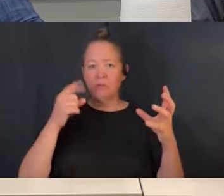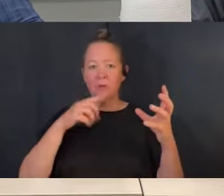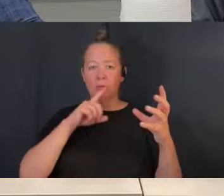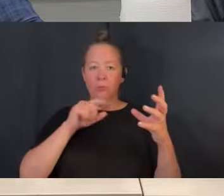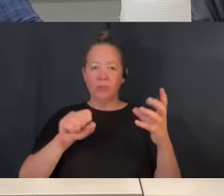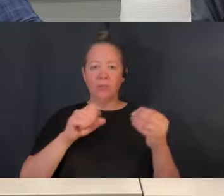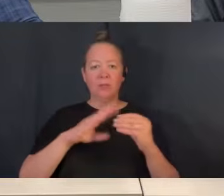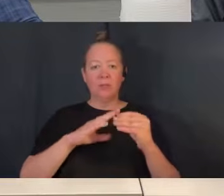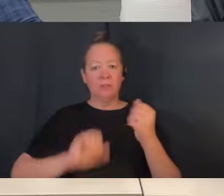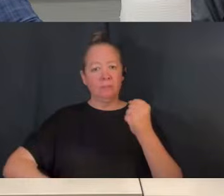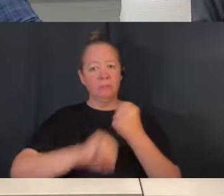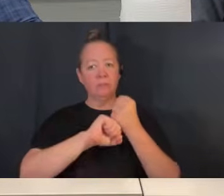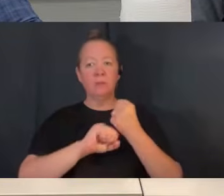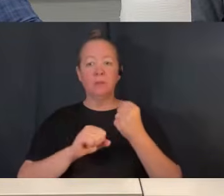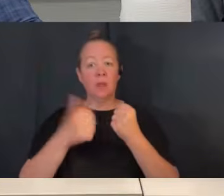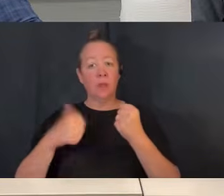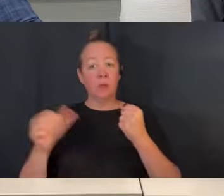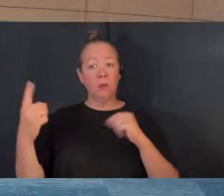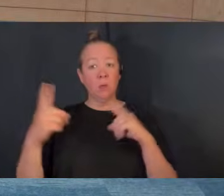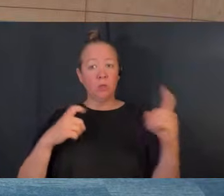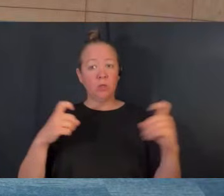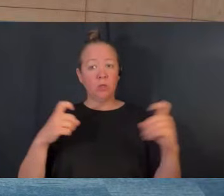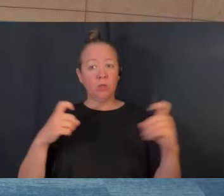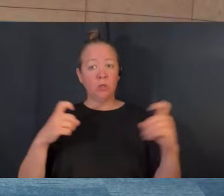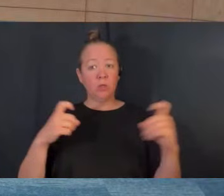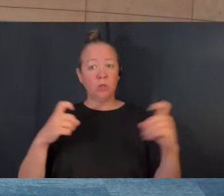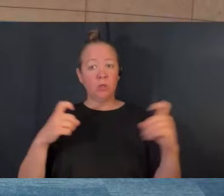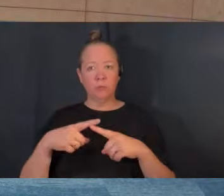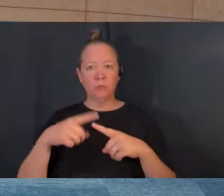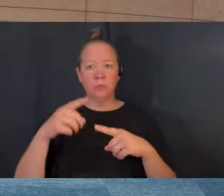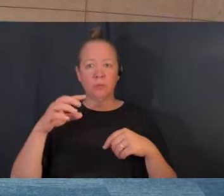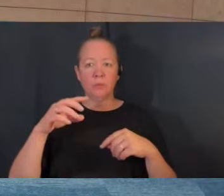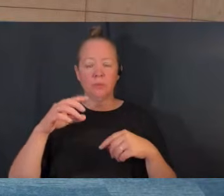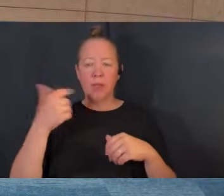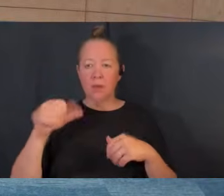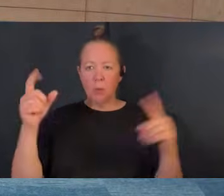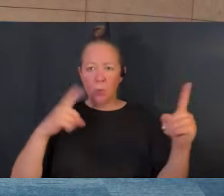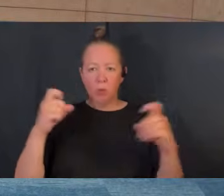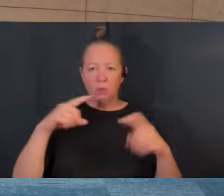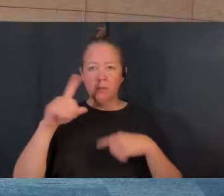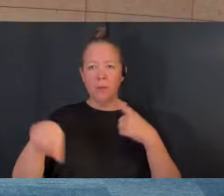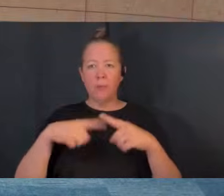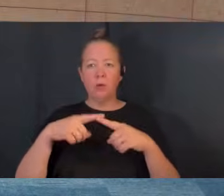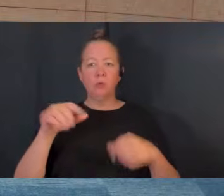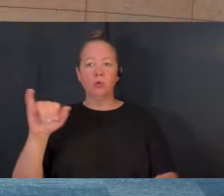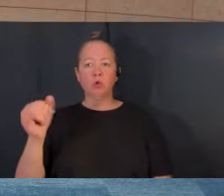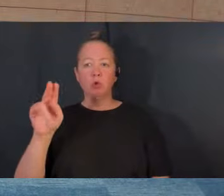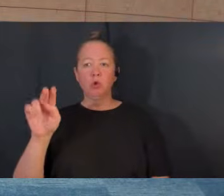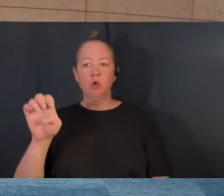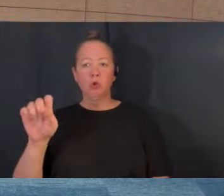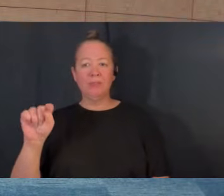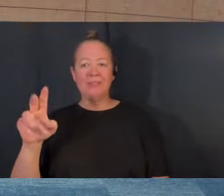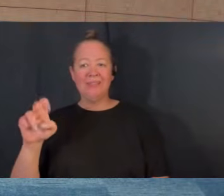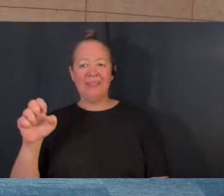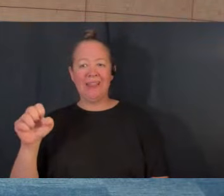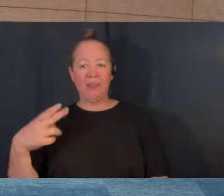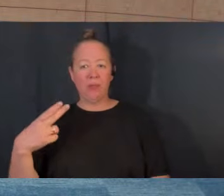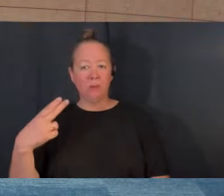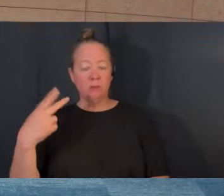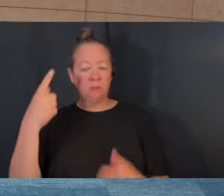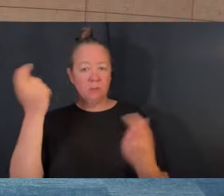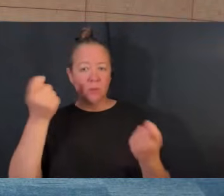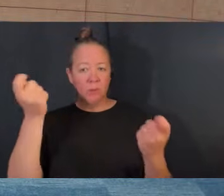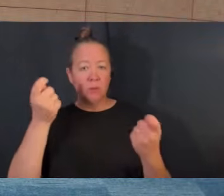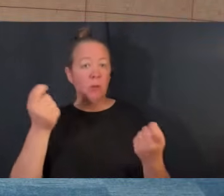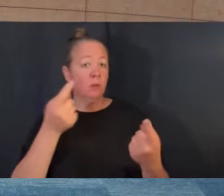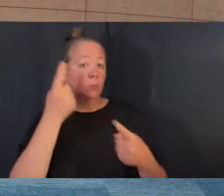Juneteenth celebration? Mr. Galloway, can you just say a word about the service adjustments